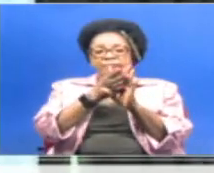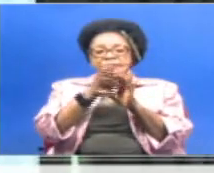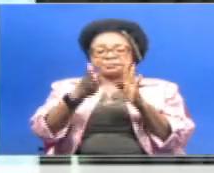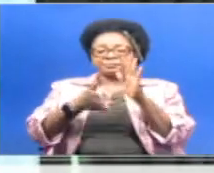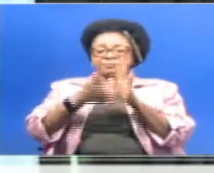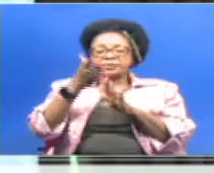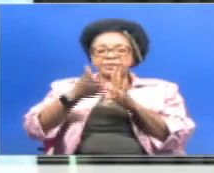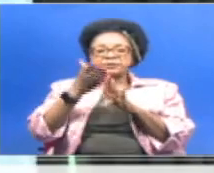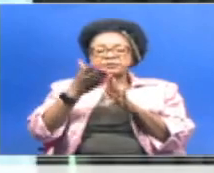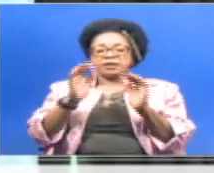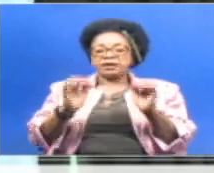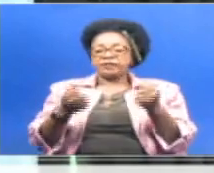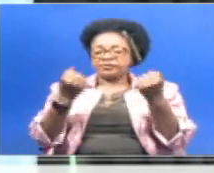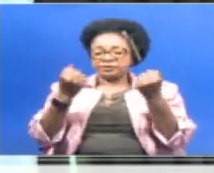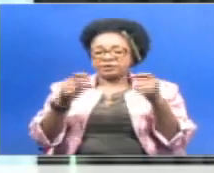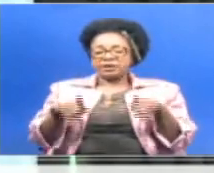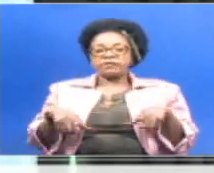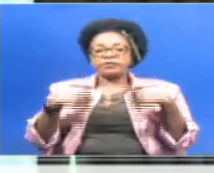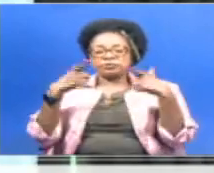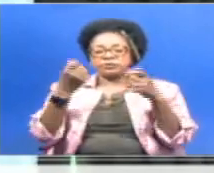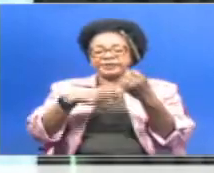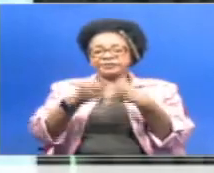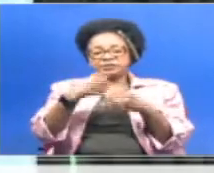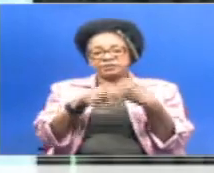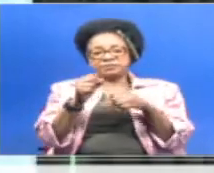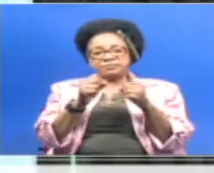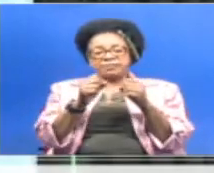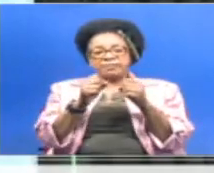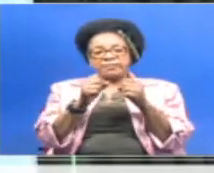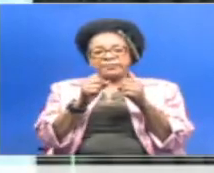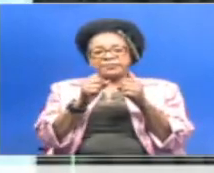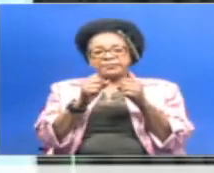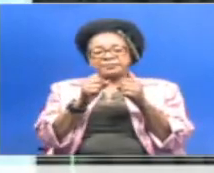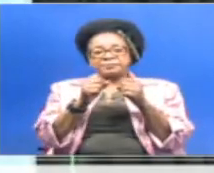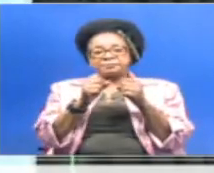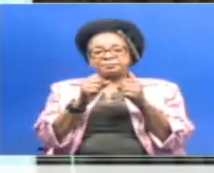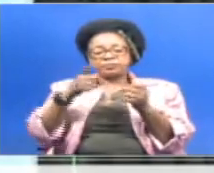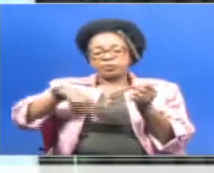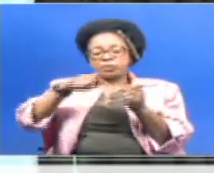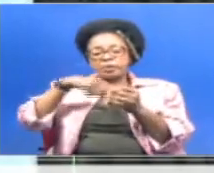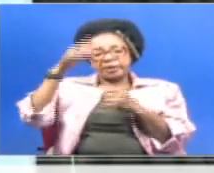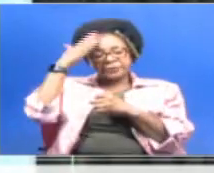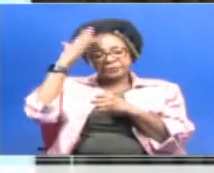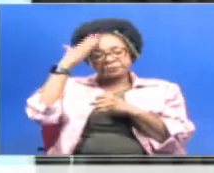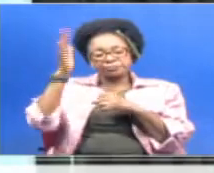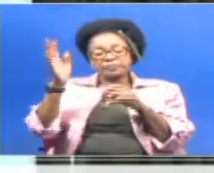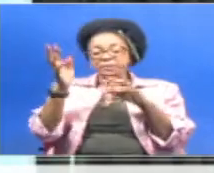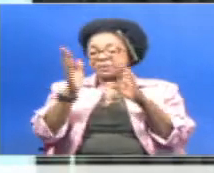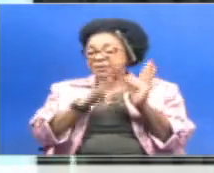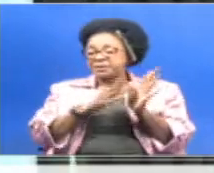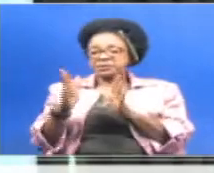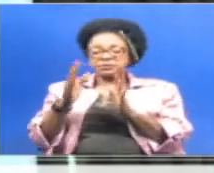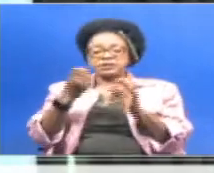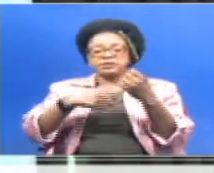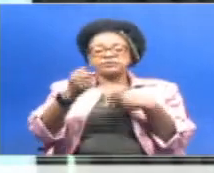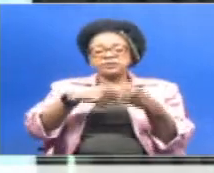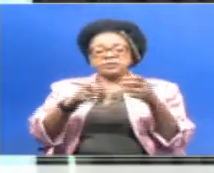recovery and livelihood activities. We know that preparedness activities have